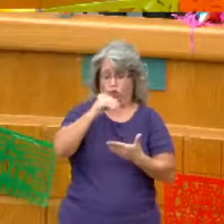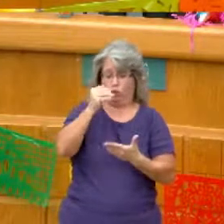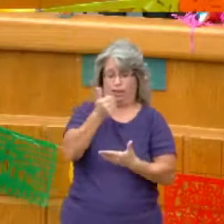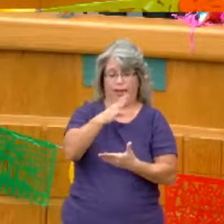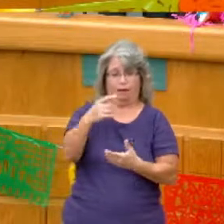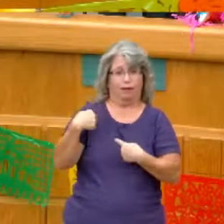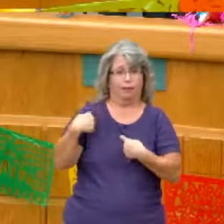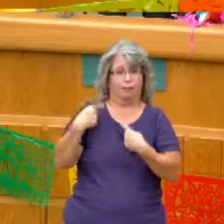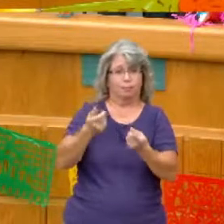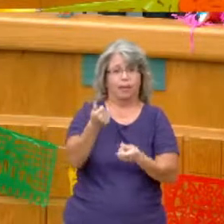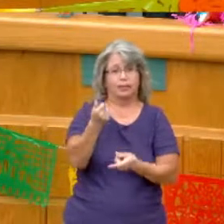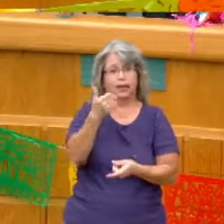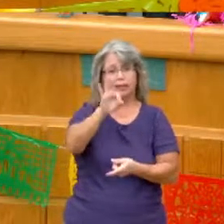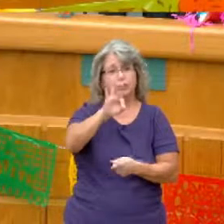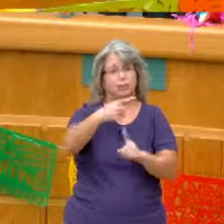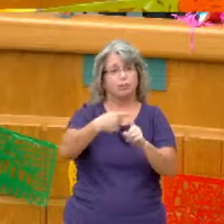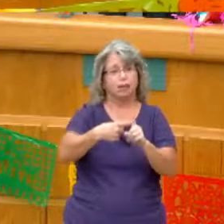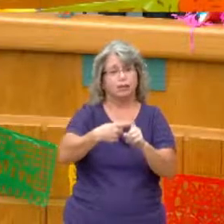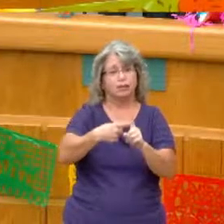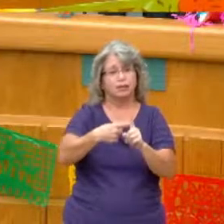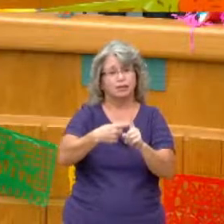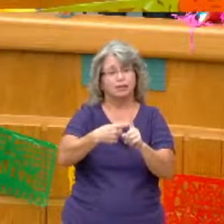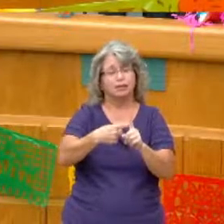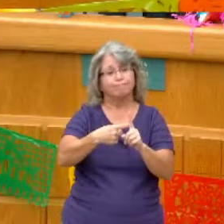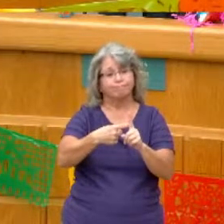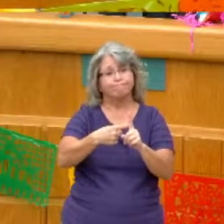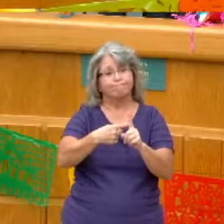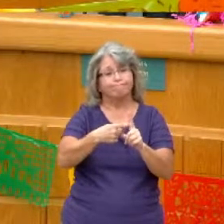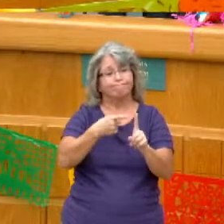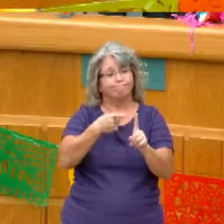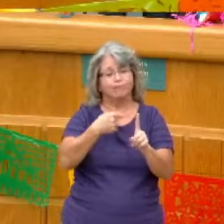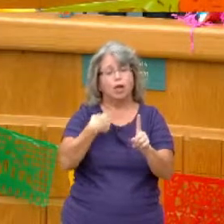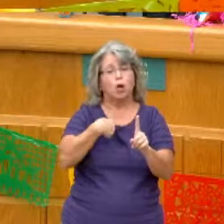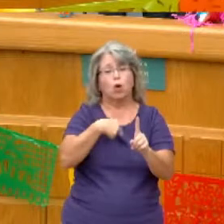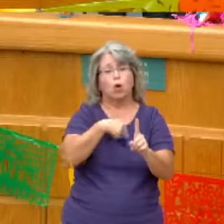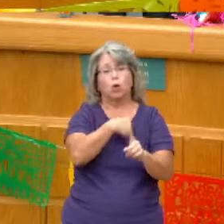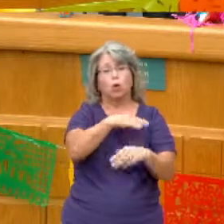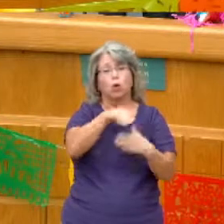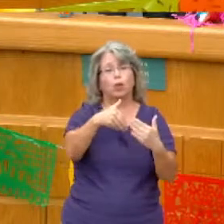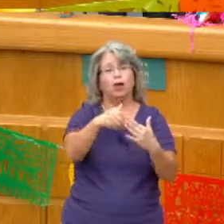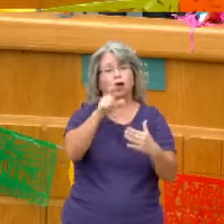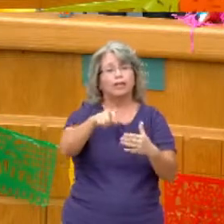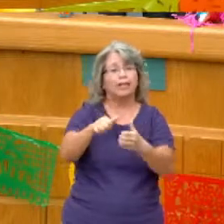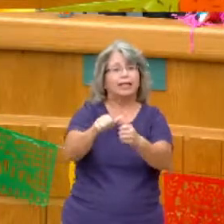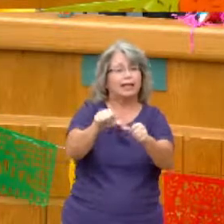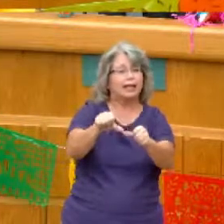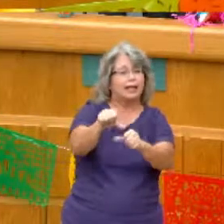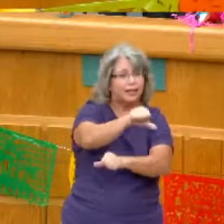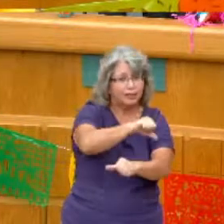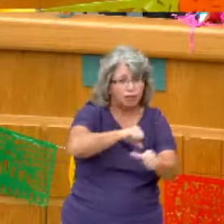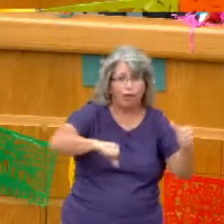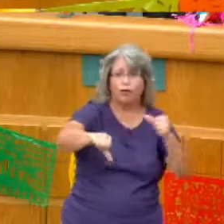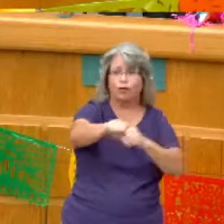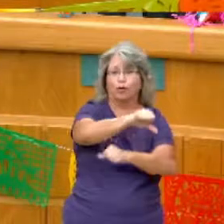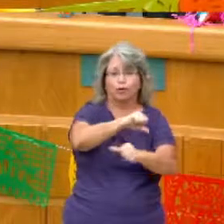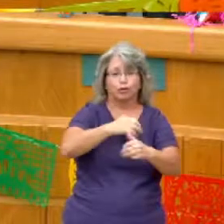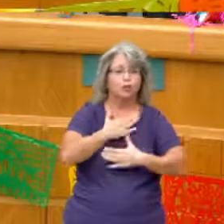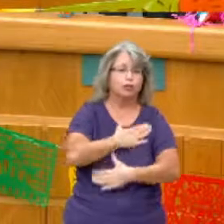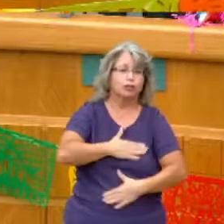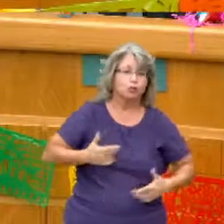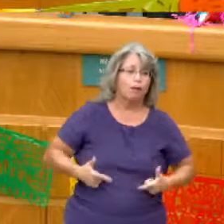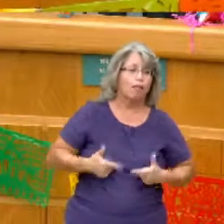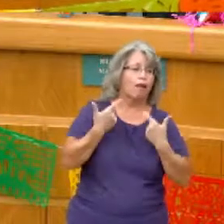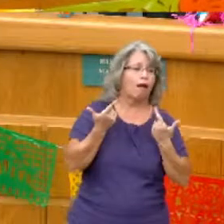all need each other to enjoy life's pleasures. We never want to see anyone dying in the hospital, especially if